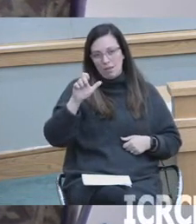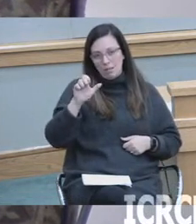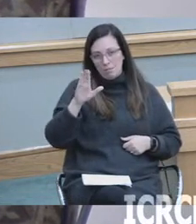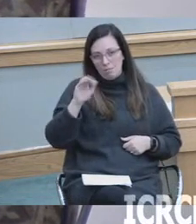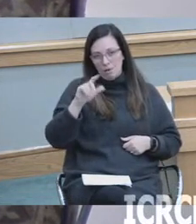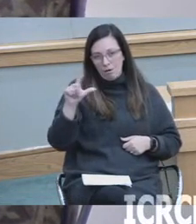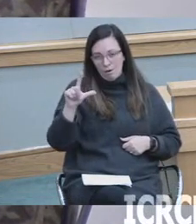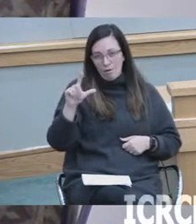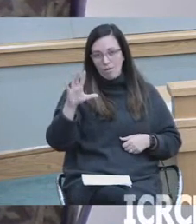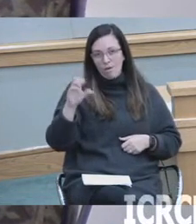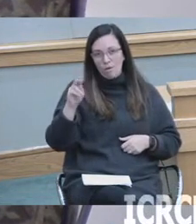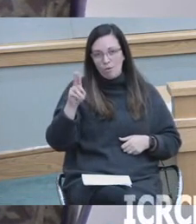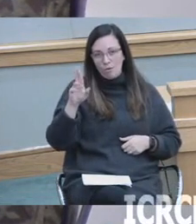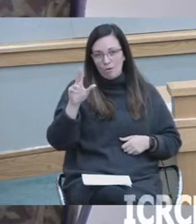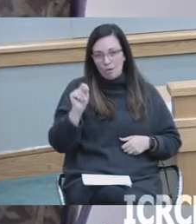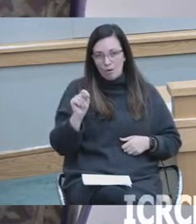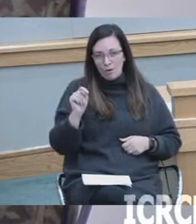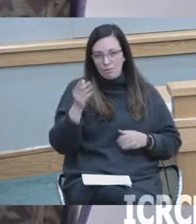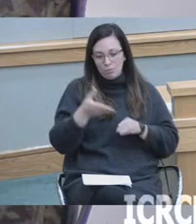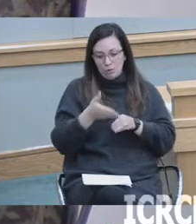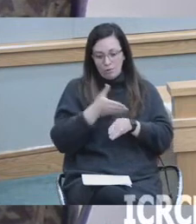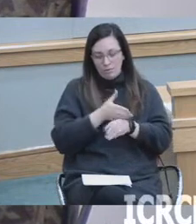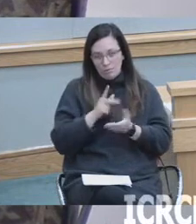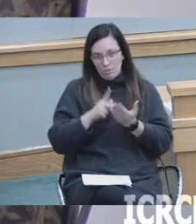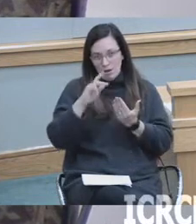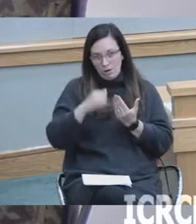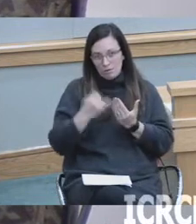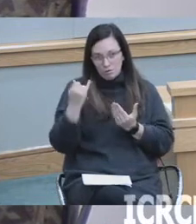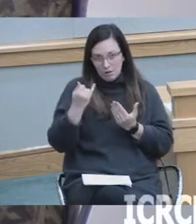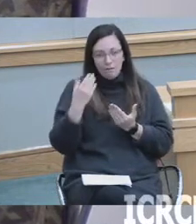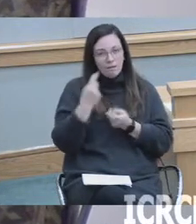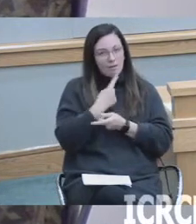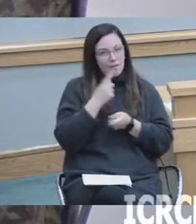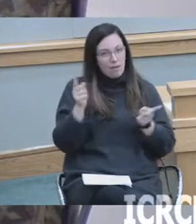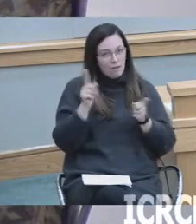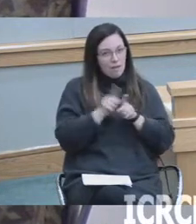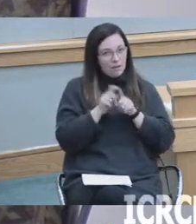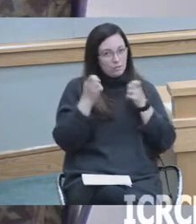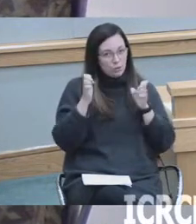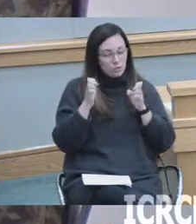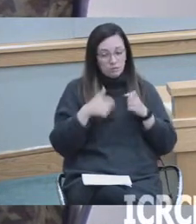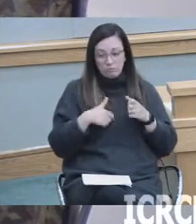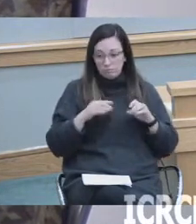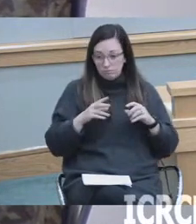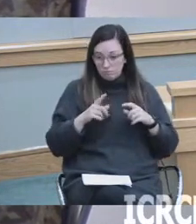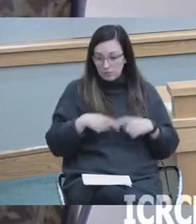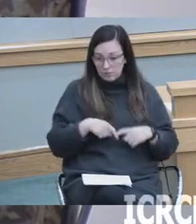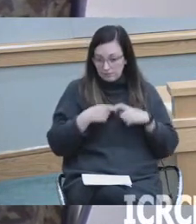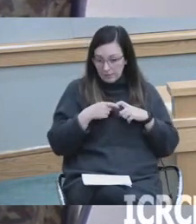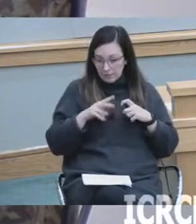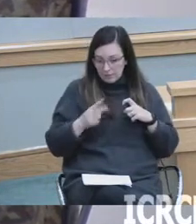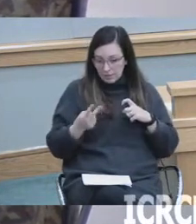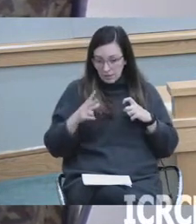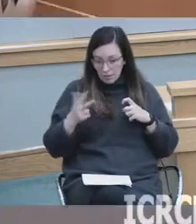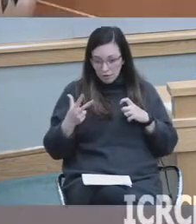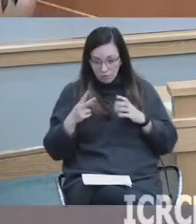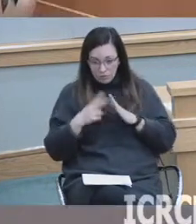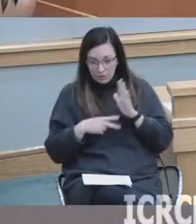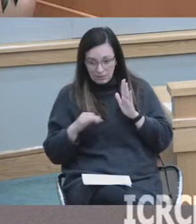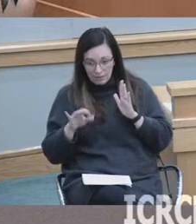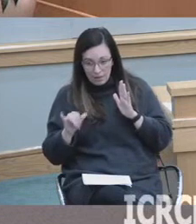improvement projects and declaring it as an emergency. May I have a motion to suspend the second and third reading of the